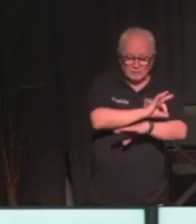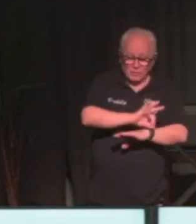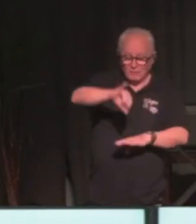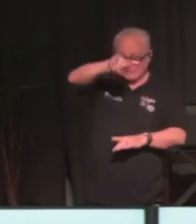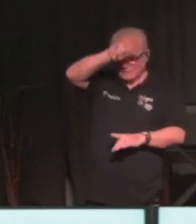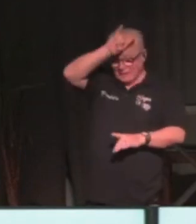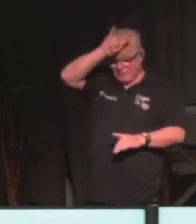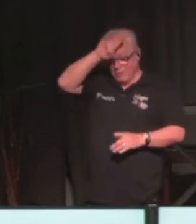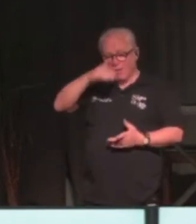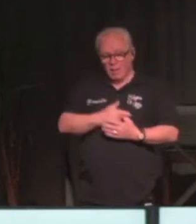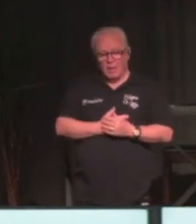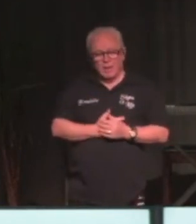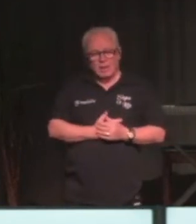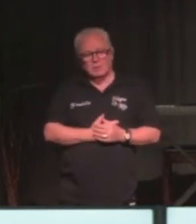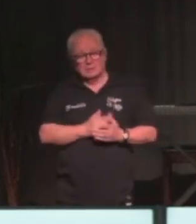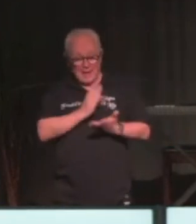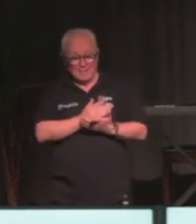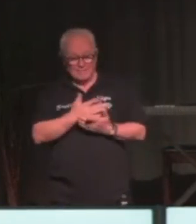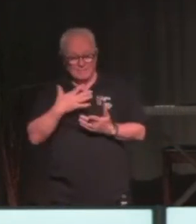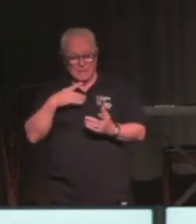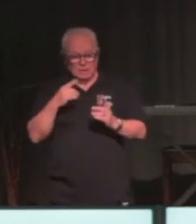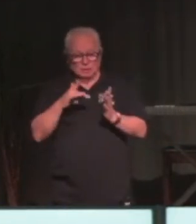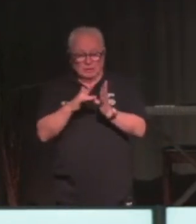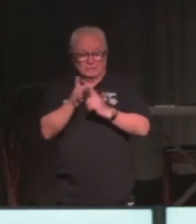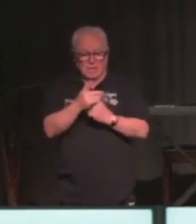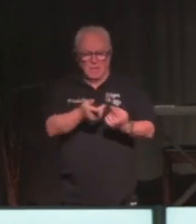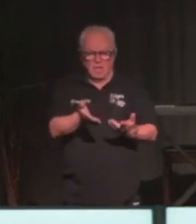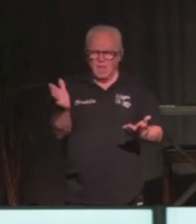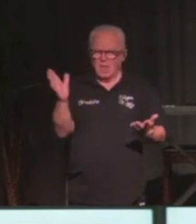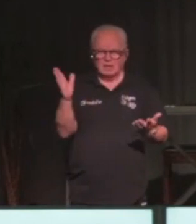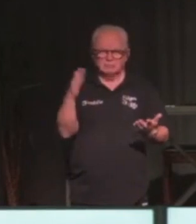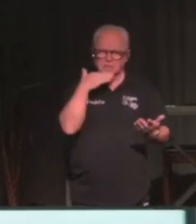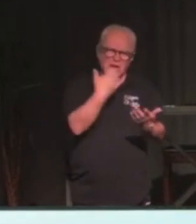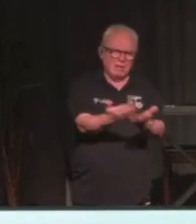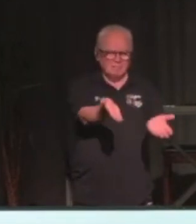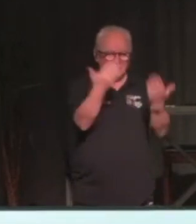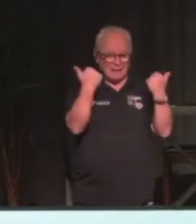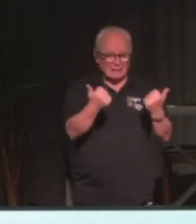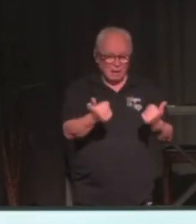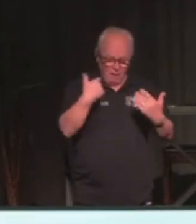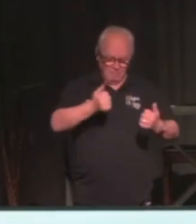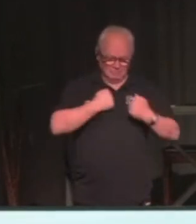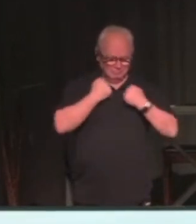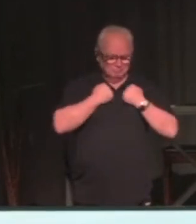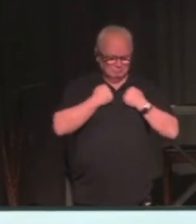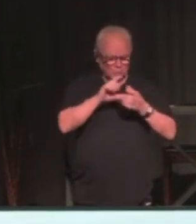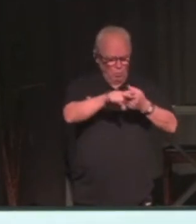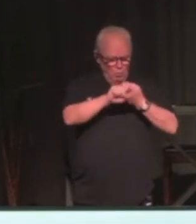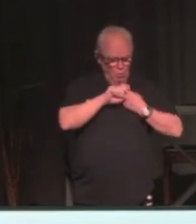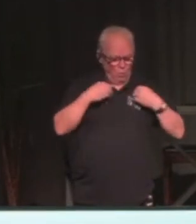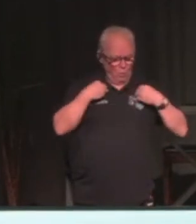of the devil. Okay, he came to reclaim man, to destroy the works, and to step in for mankind.